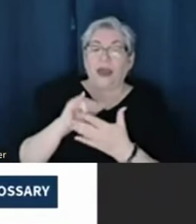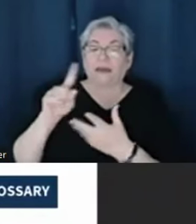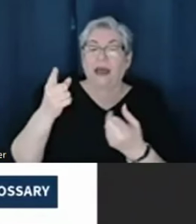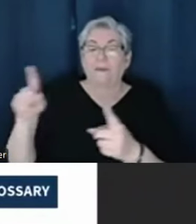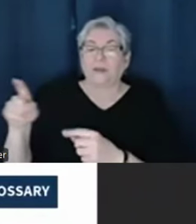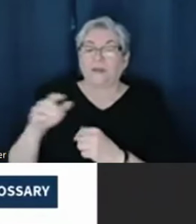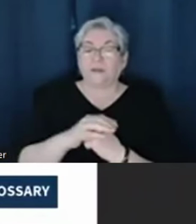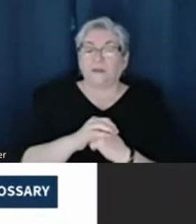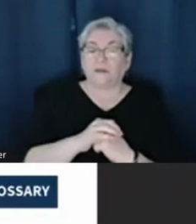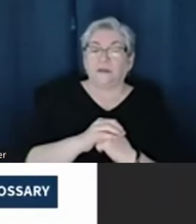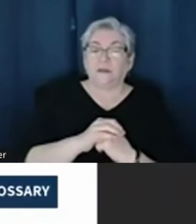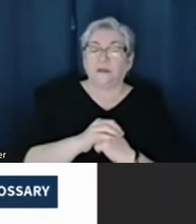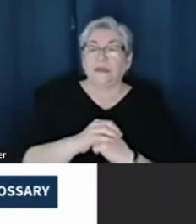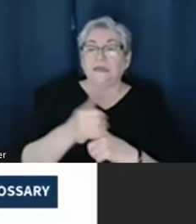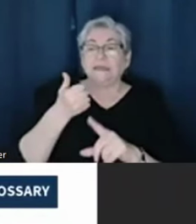Self-advocacy